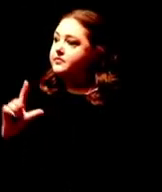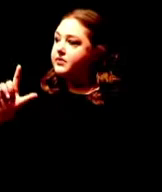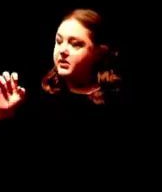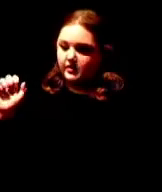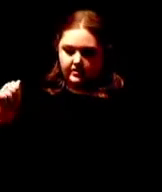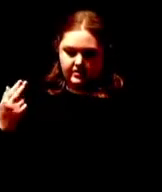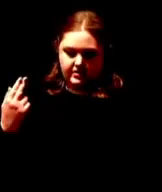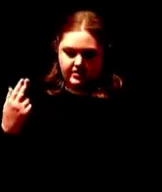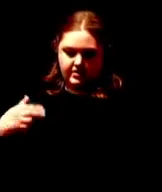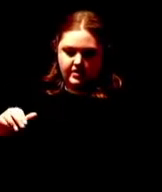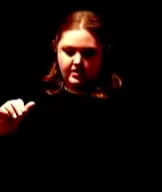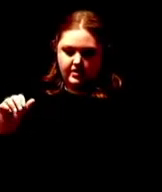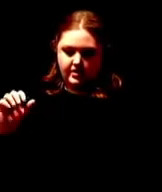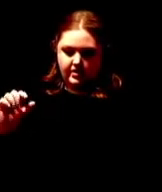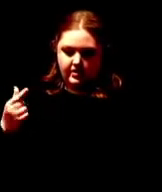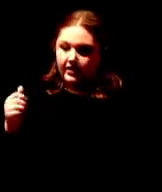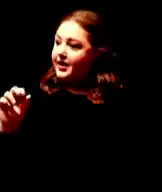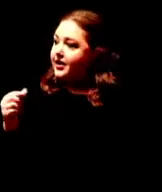Leah Gingrich.